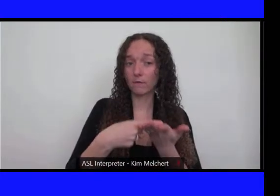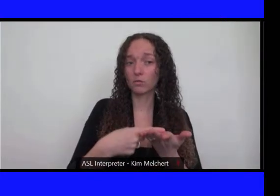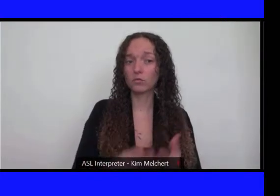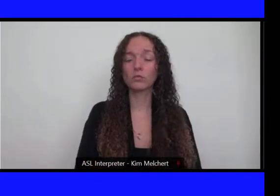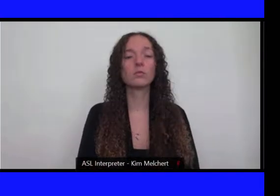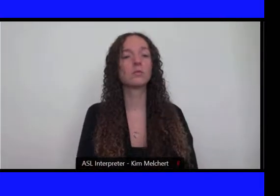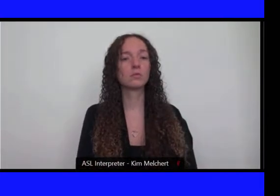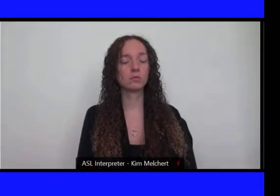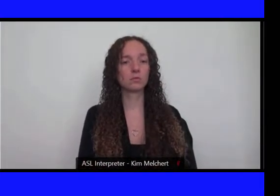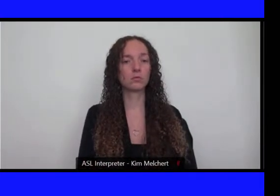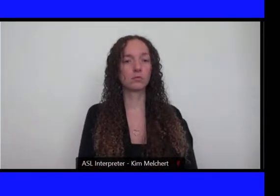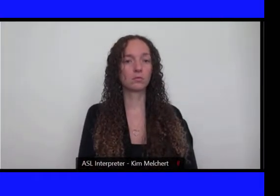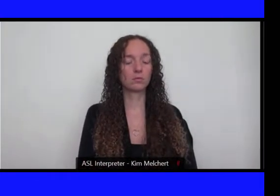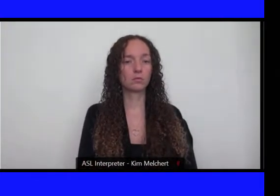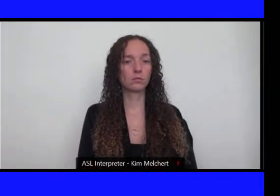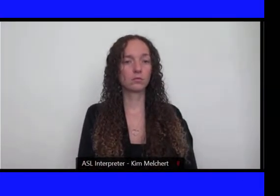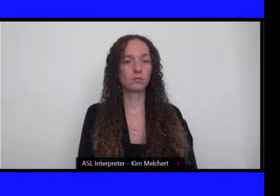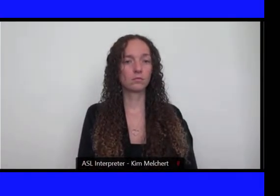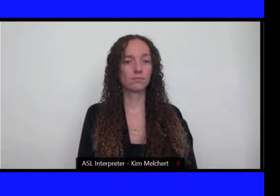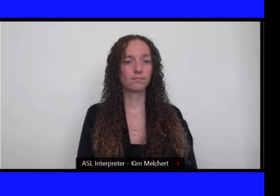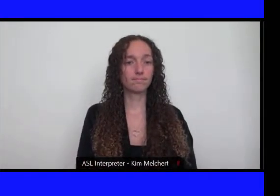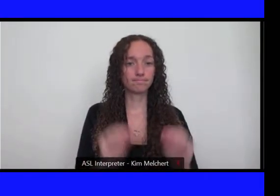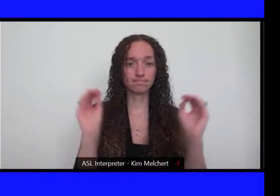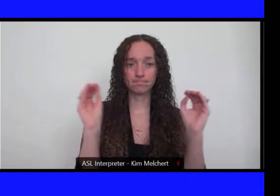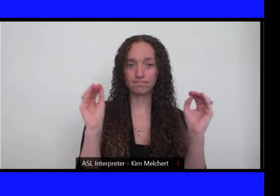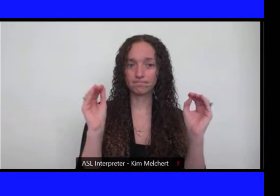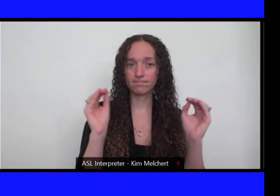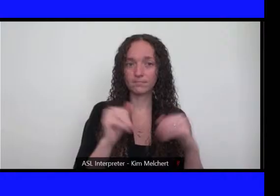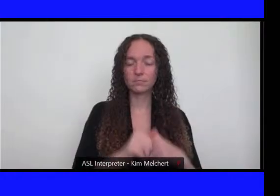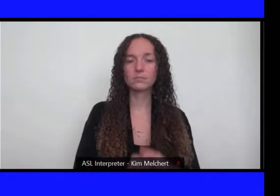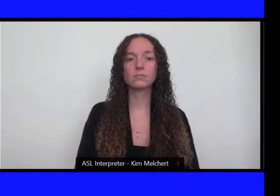you. meeting. Bye-bye. Thank you. Bye. This